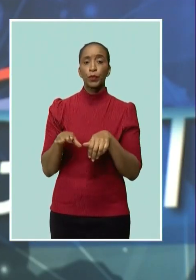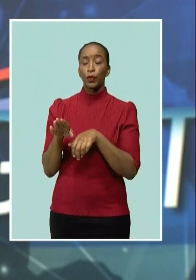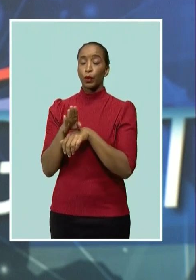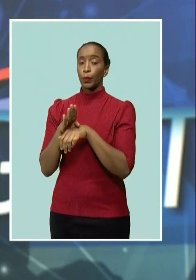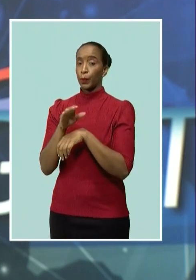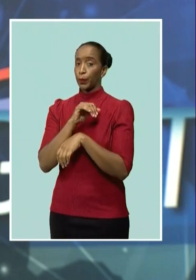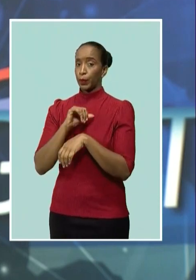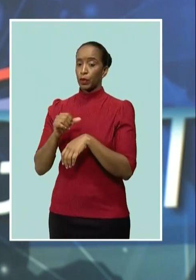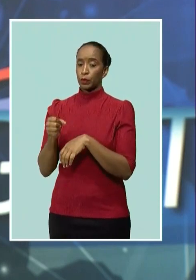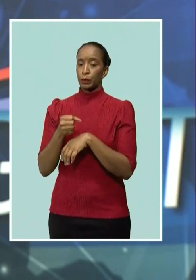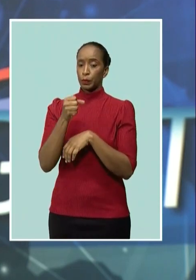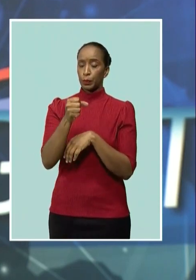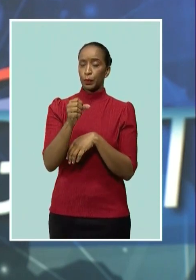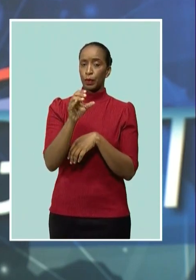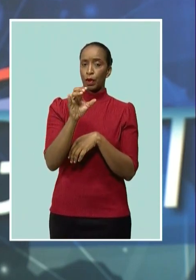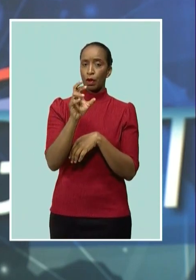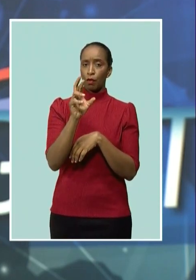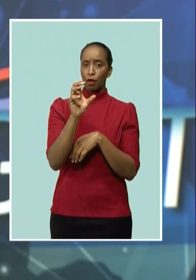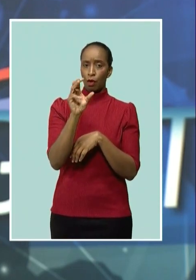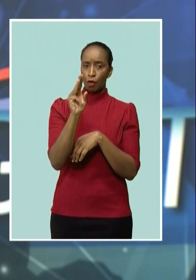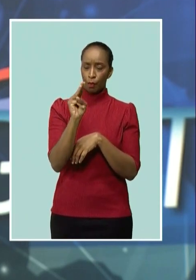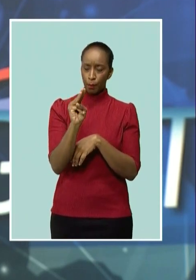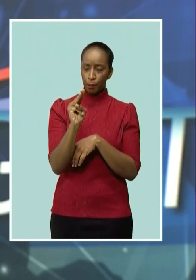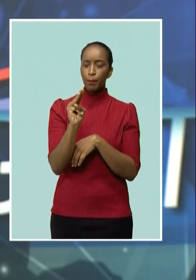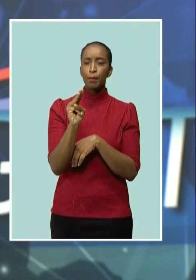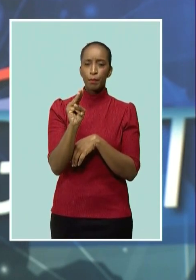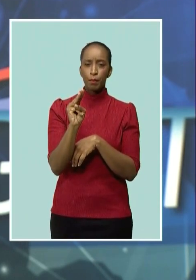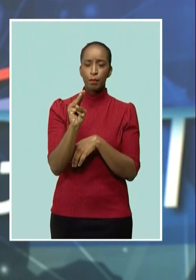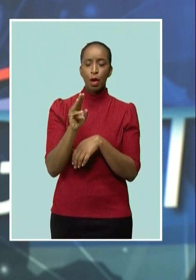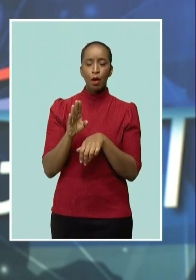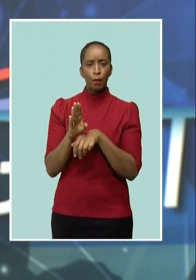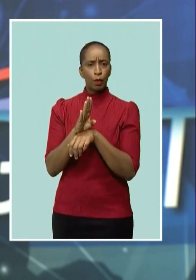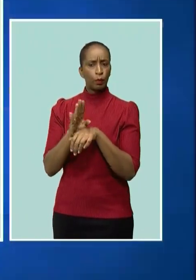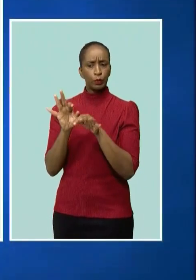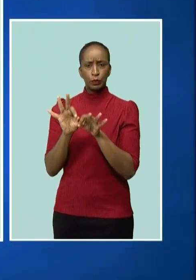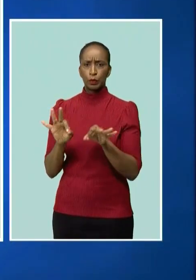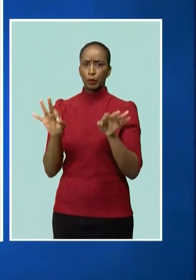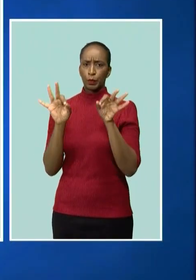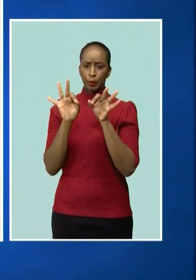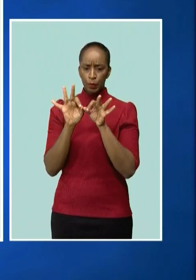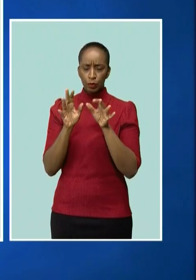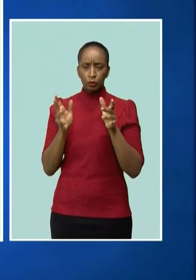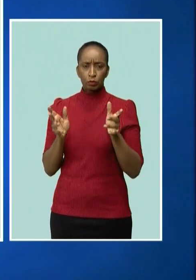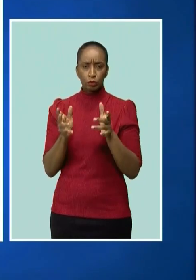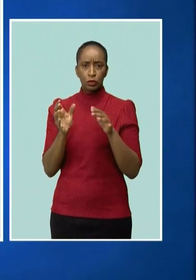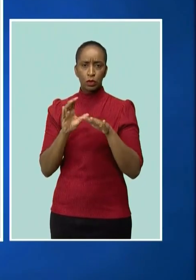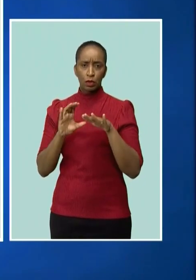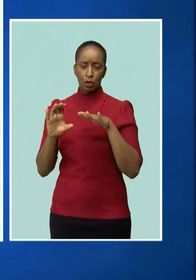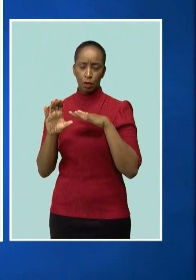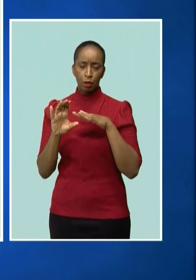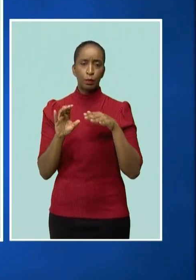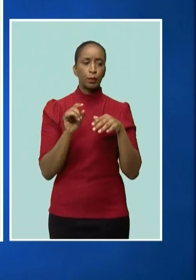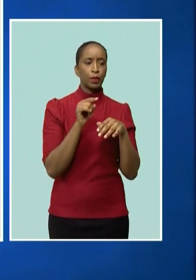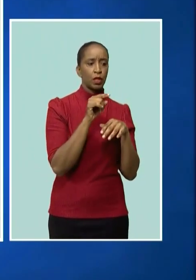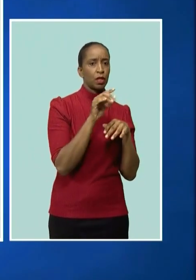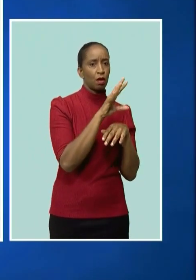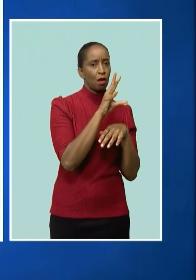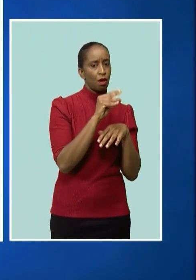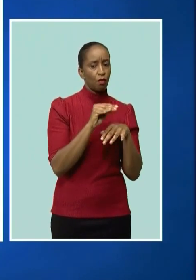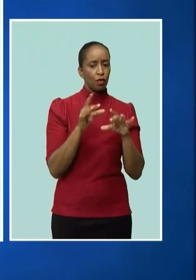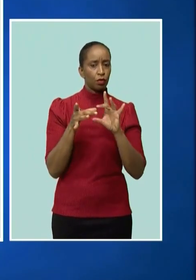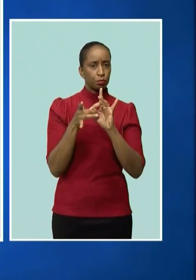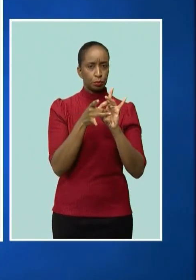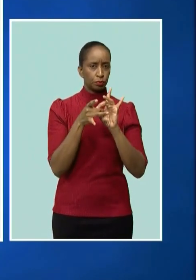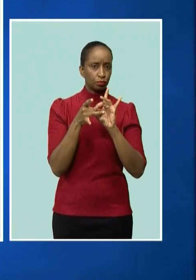Kenya has been a driving force of the Caribbean and Africa coming together. In fact, one of the reasons High